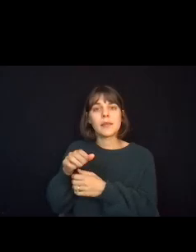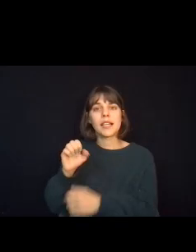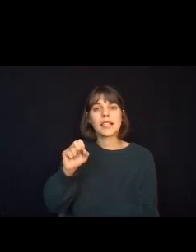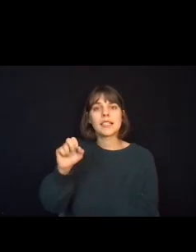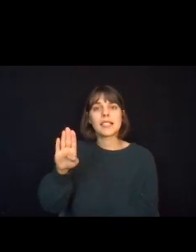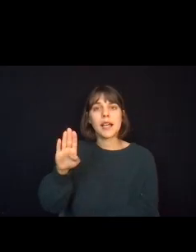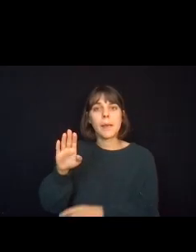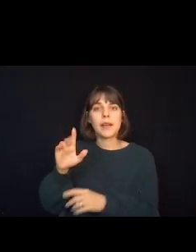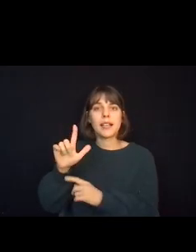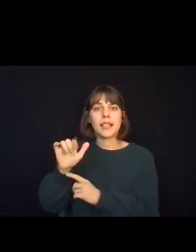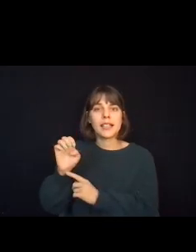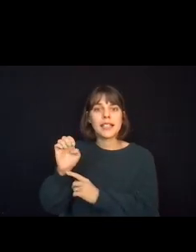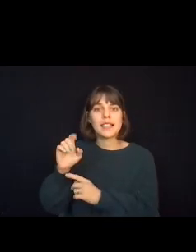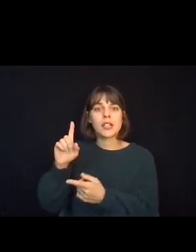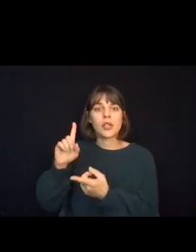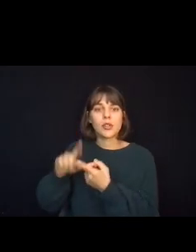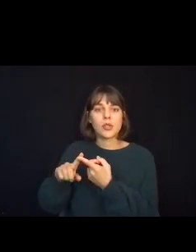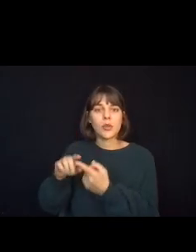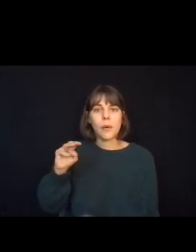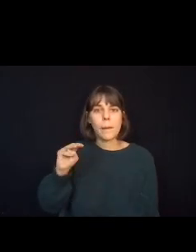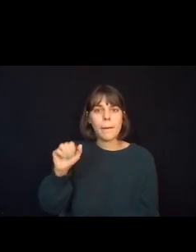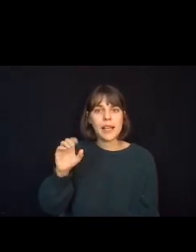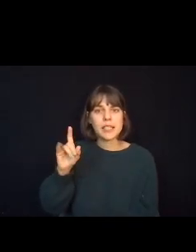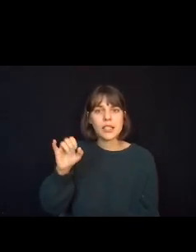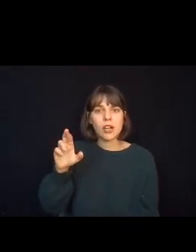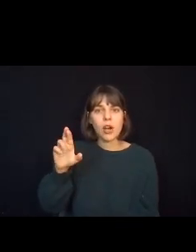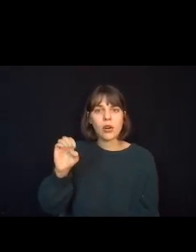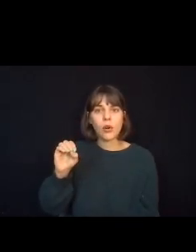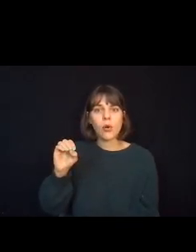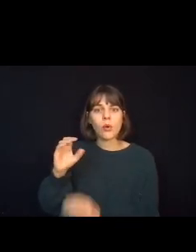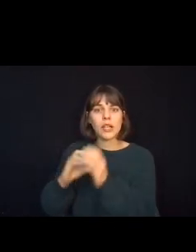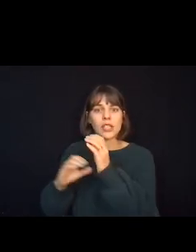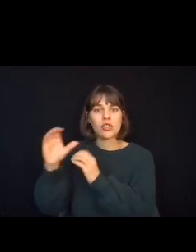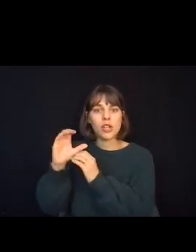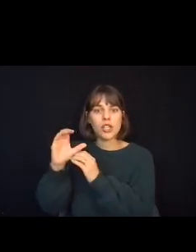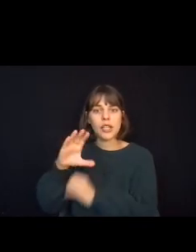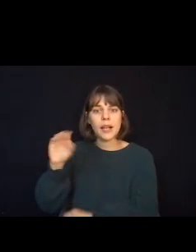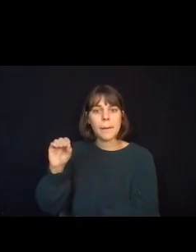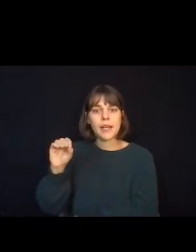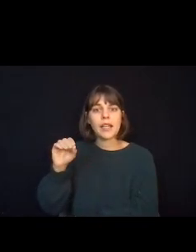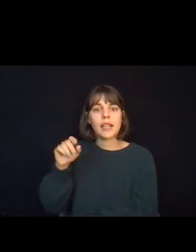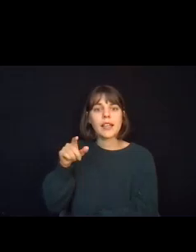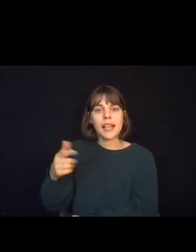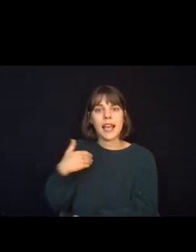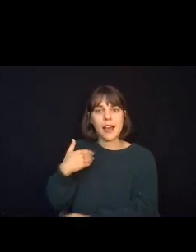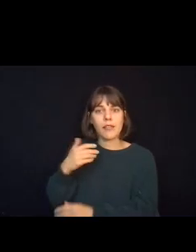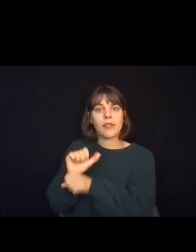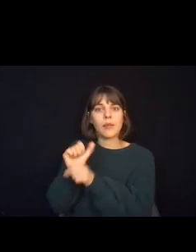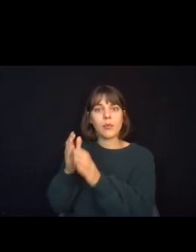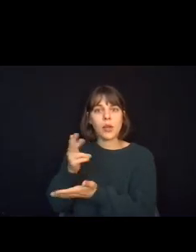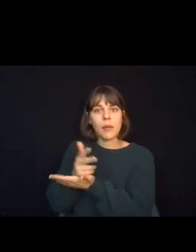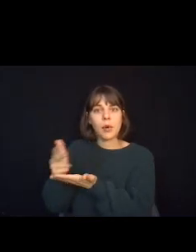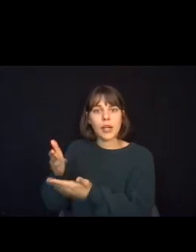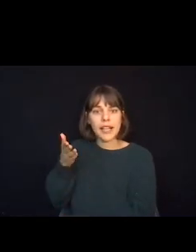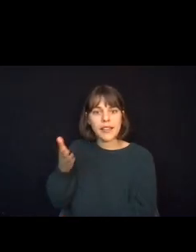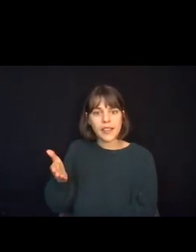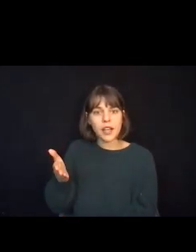Company for employee and contractor parking while Mascaro completes Alcosan's North End plant expansion